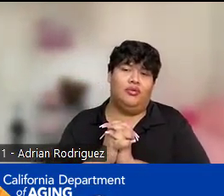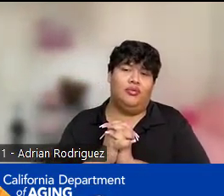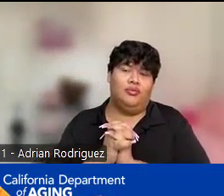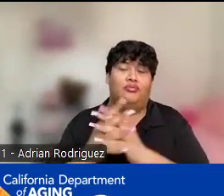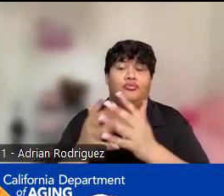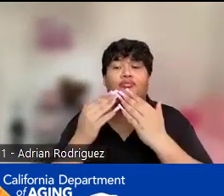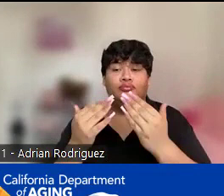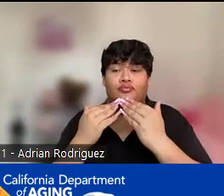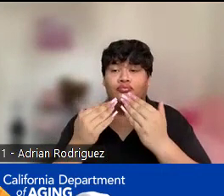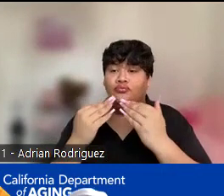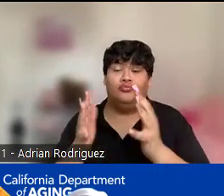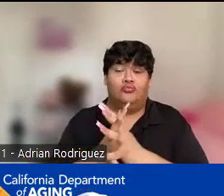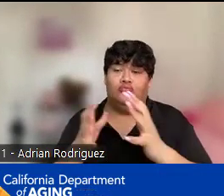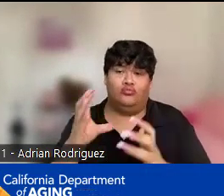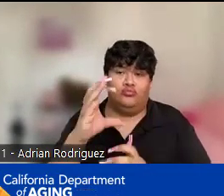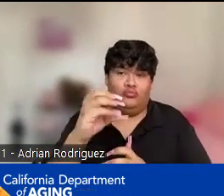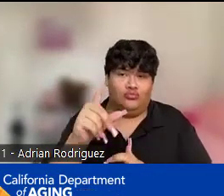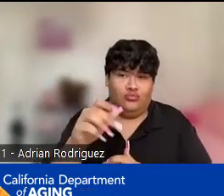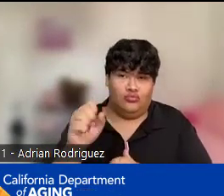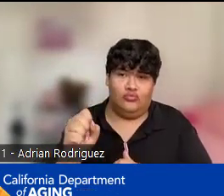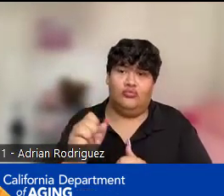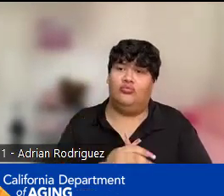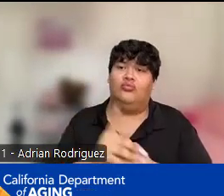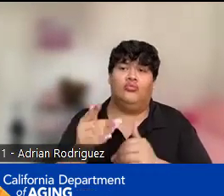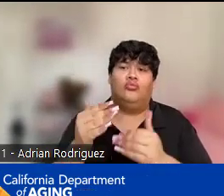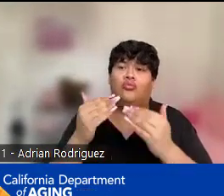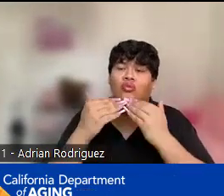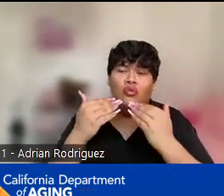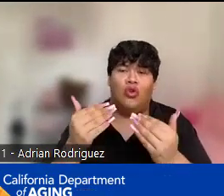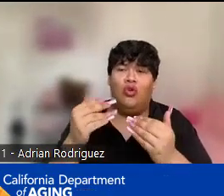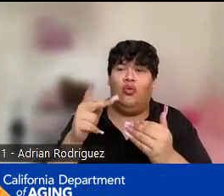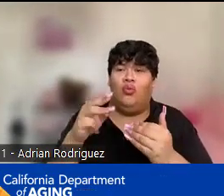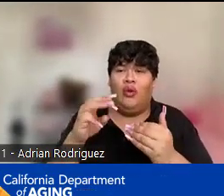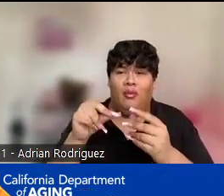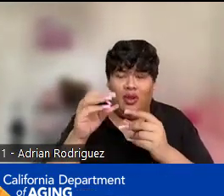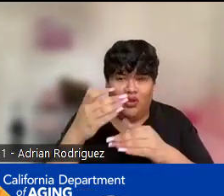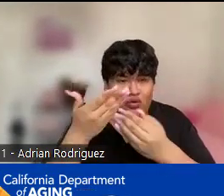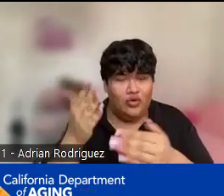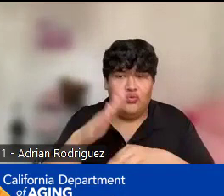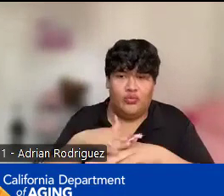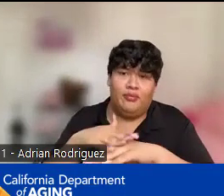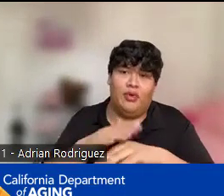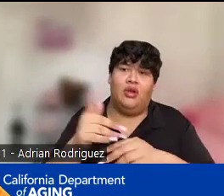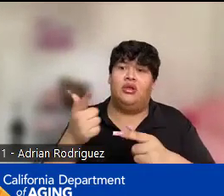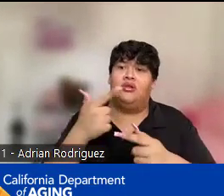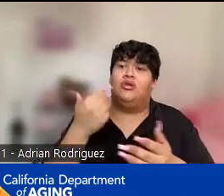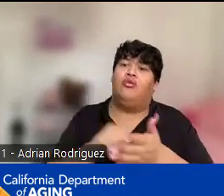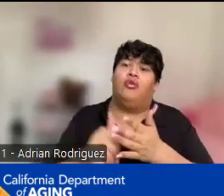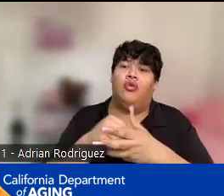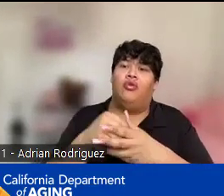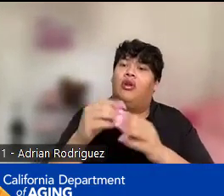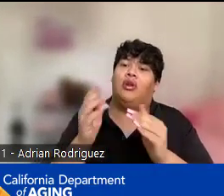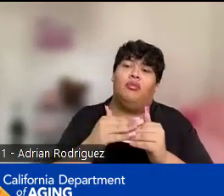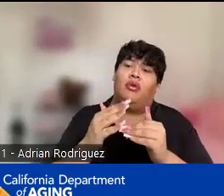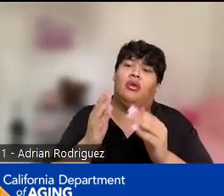Thank you so much, Carlos. It's a very good reminder. Feel like it's been said over and over in the meeting, but it's just